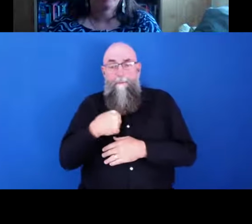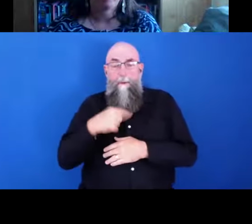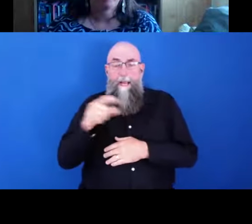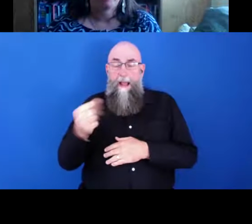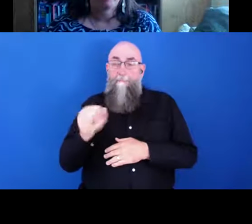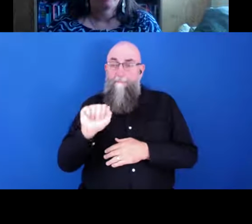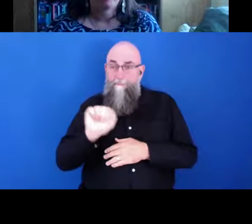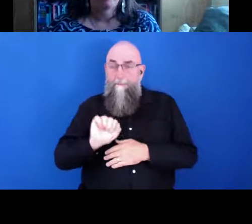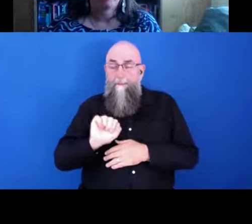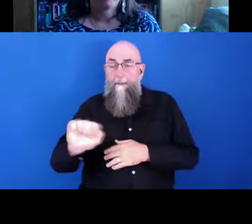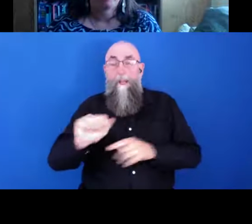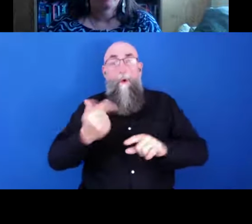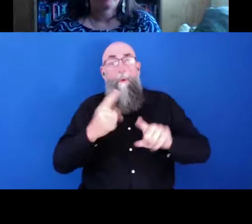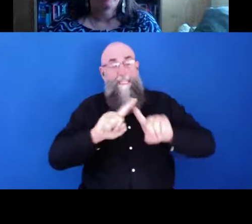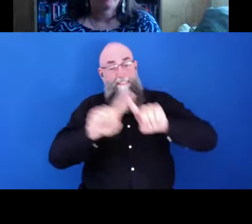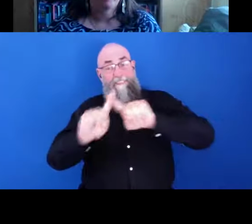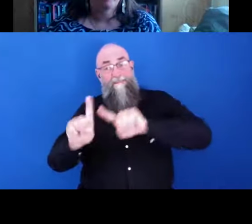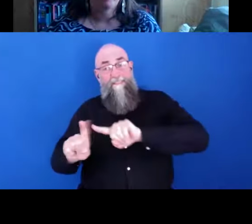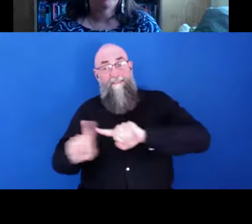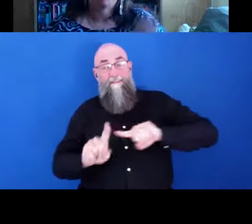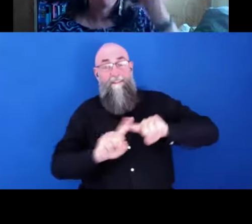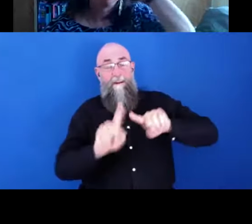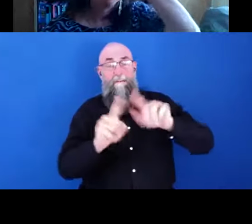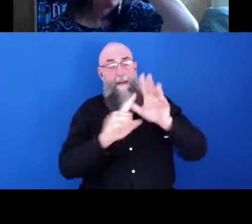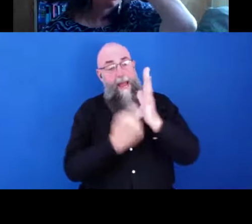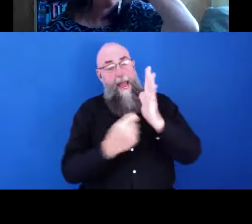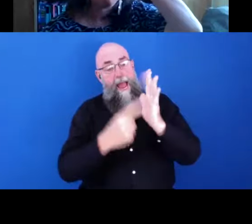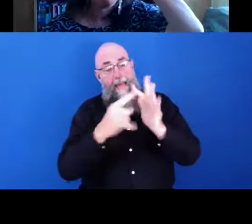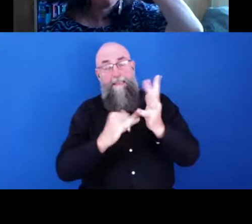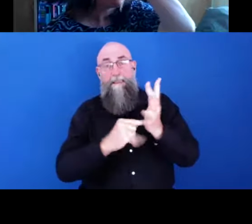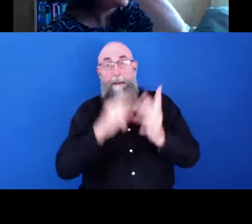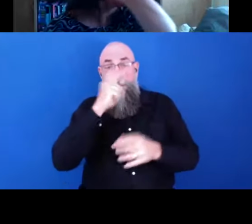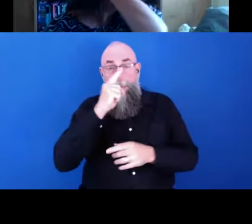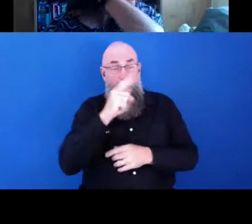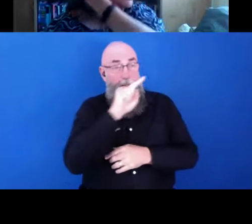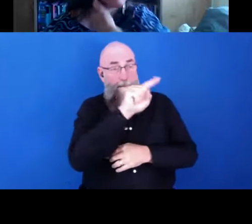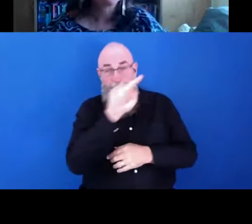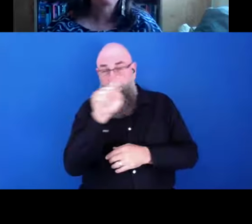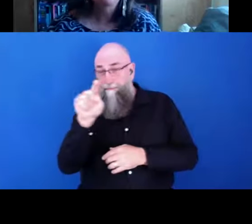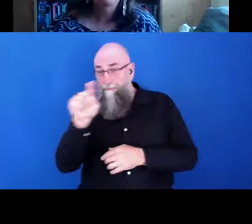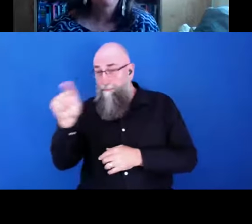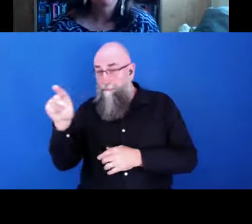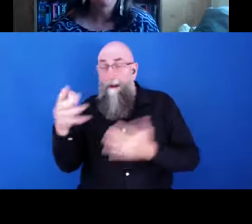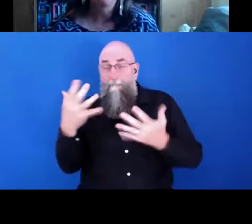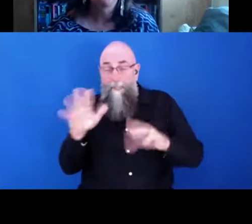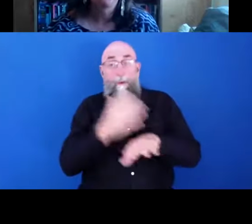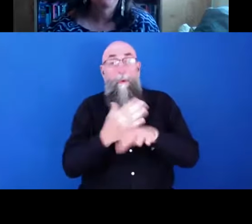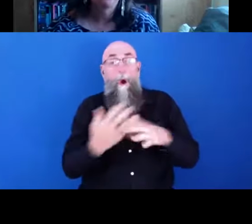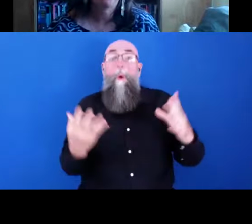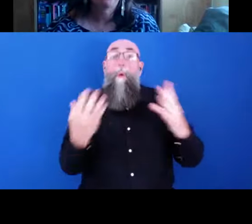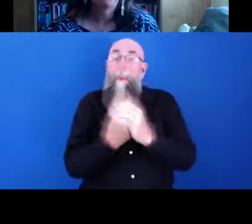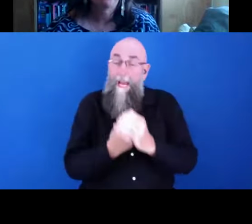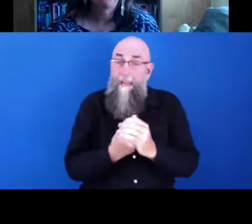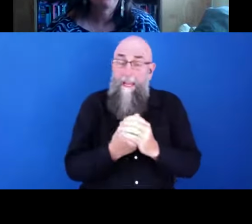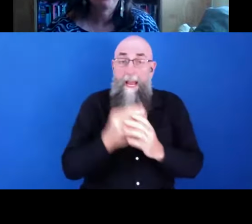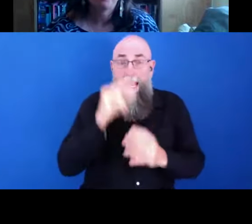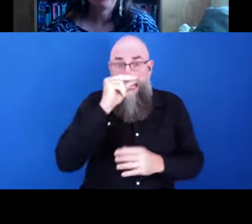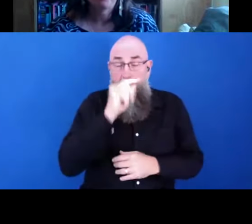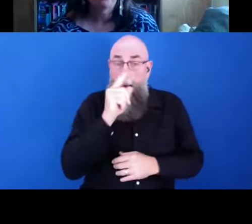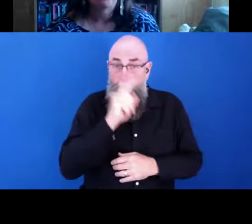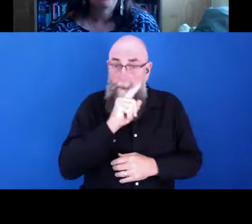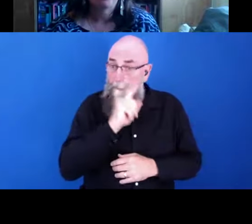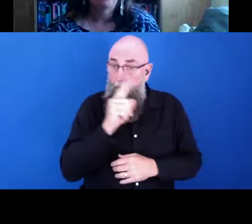the different artists who had a practice of working with young people that I knew from, you know, the couple of decades that I'd been spending,